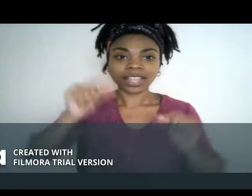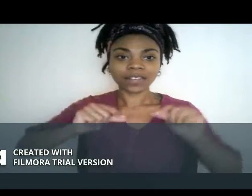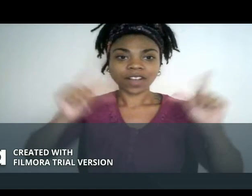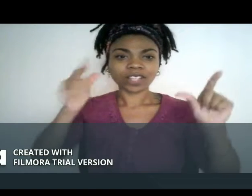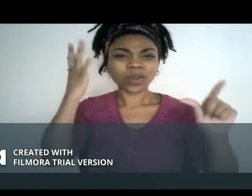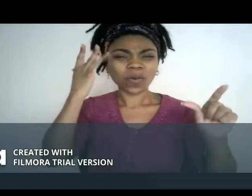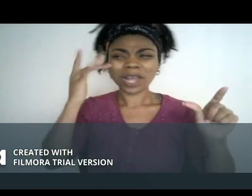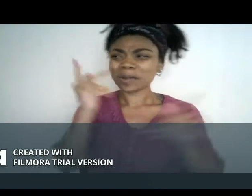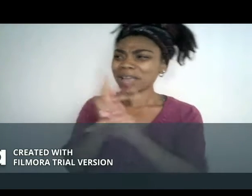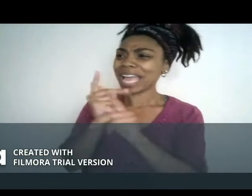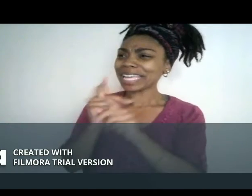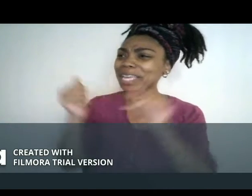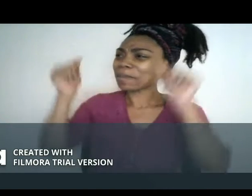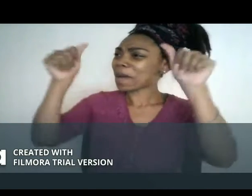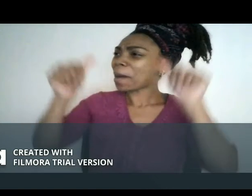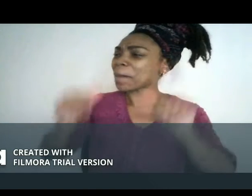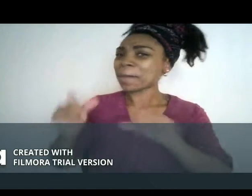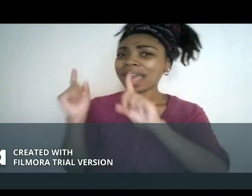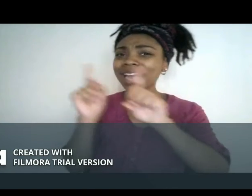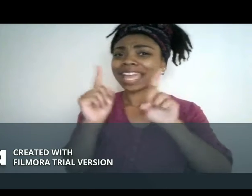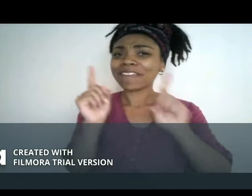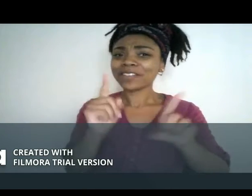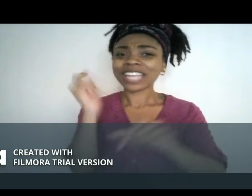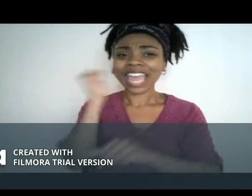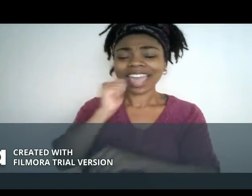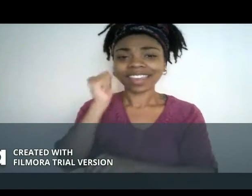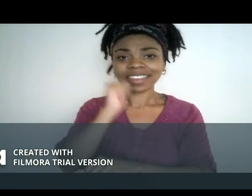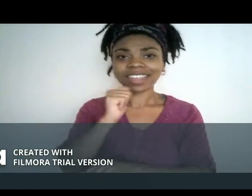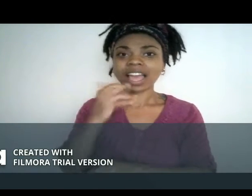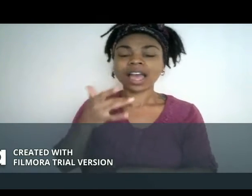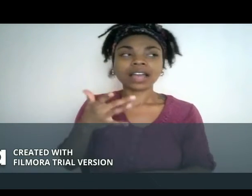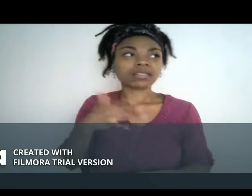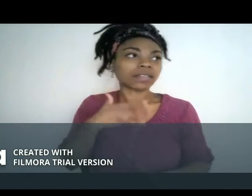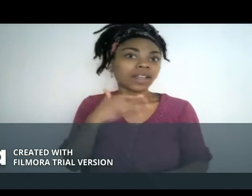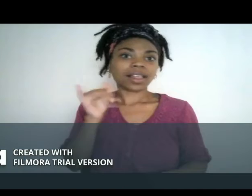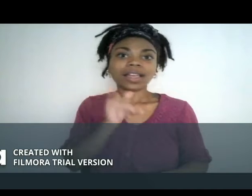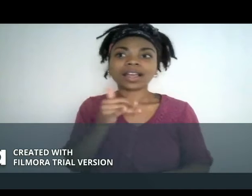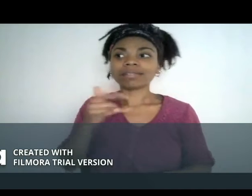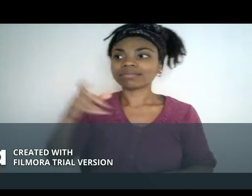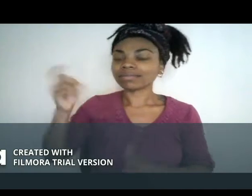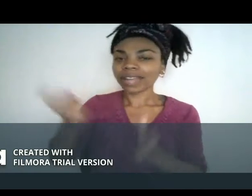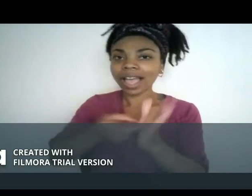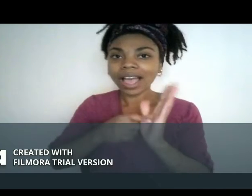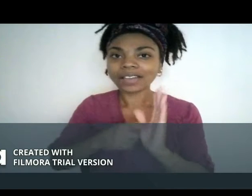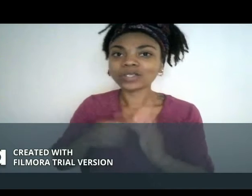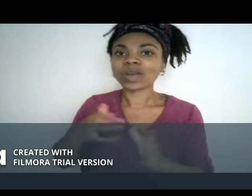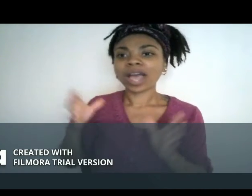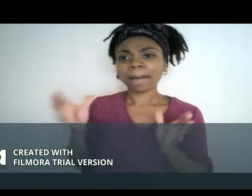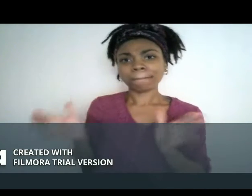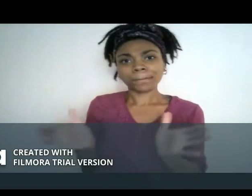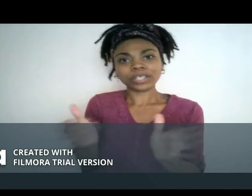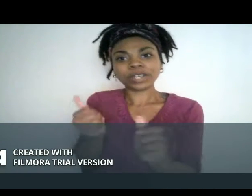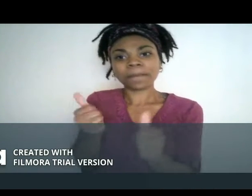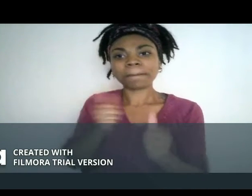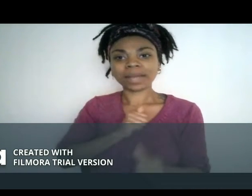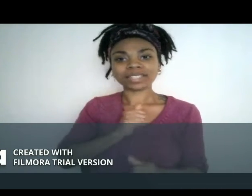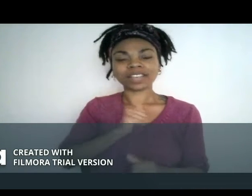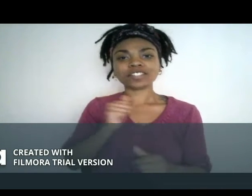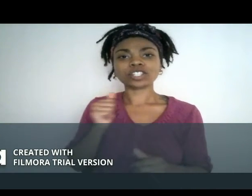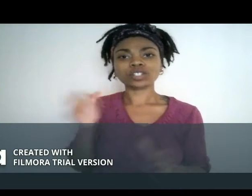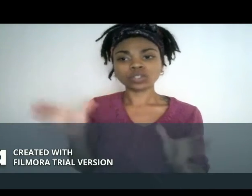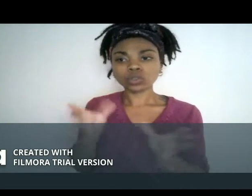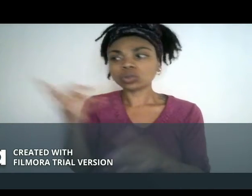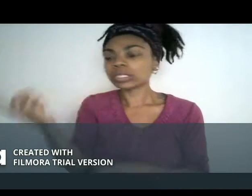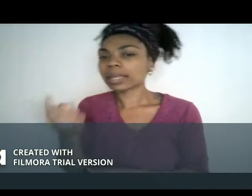like why do I keep coming back every day? I just feel like I have to. I feel like I'm pushing myself to do something,